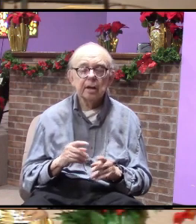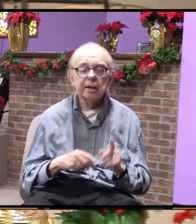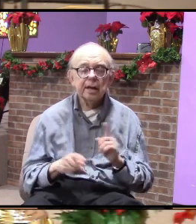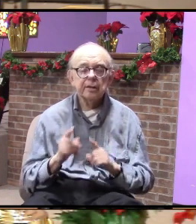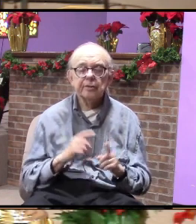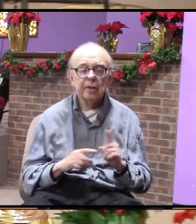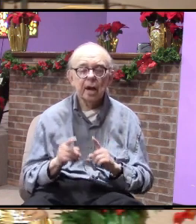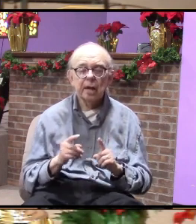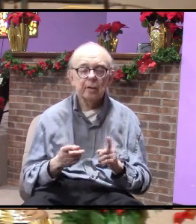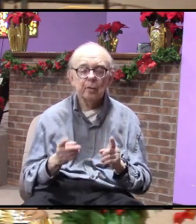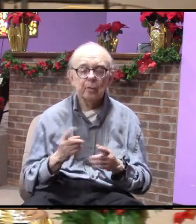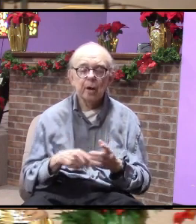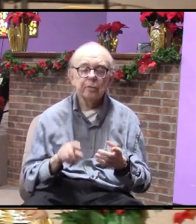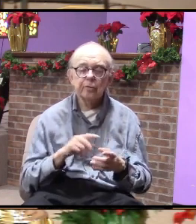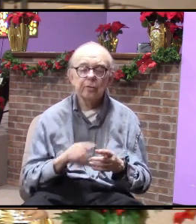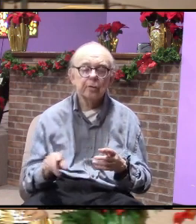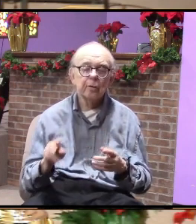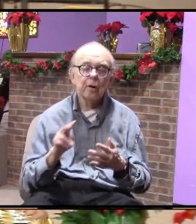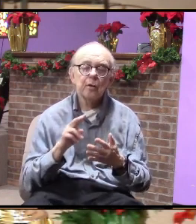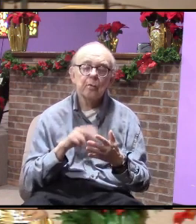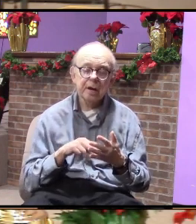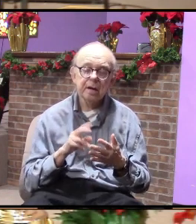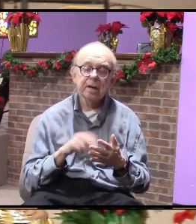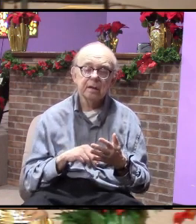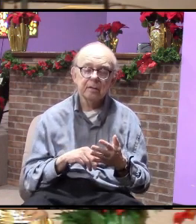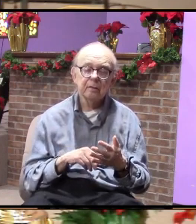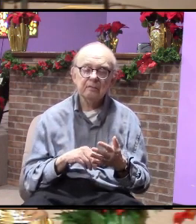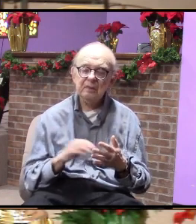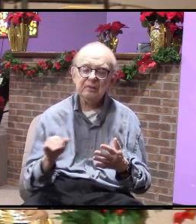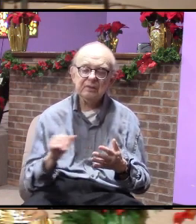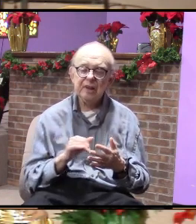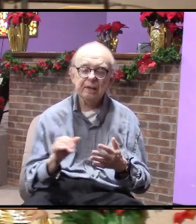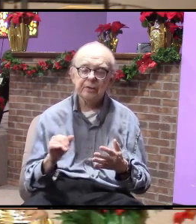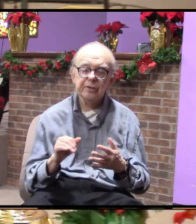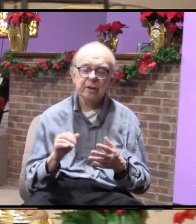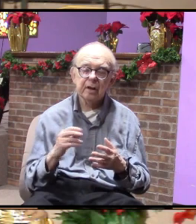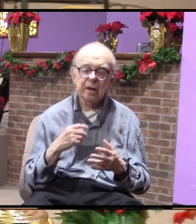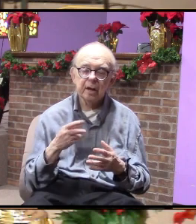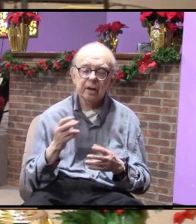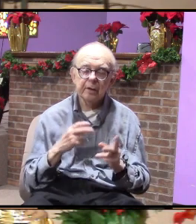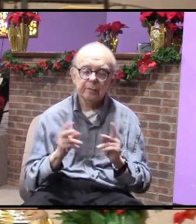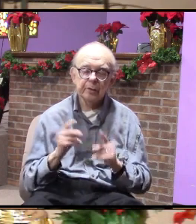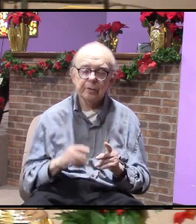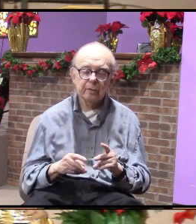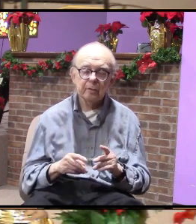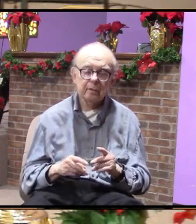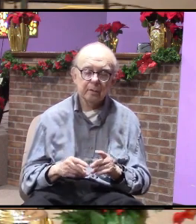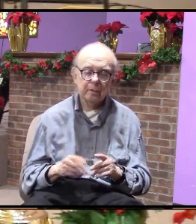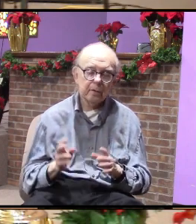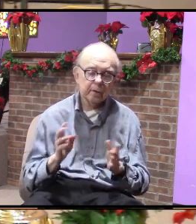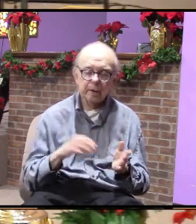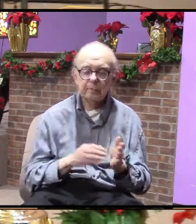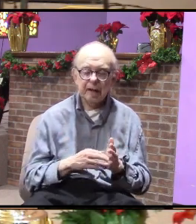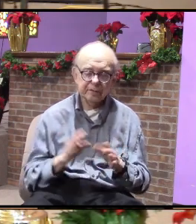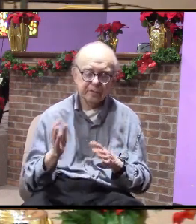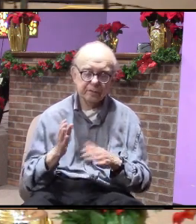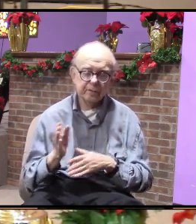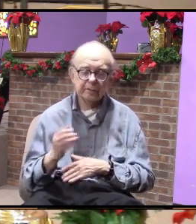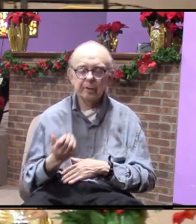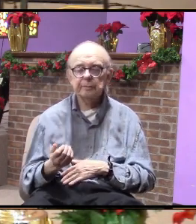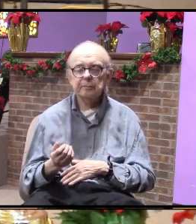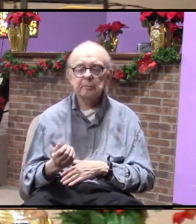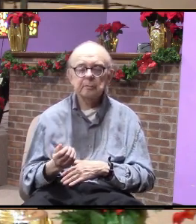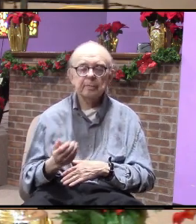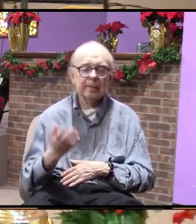Yeah. Remember when, way back when they were teaching you run, Dick, run,